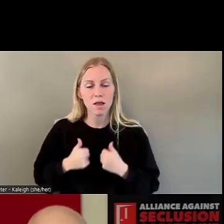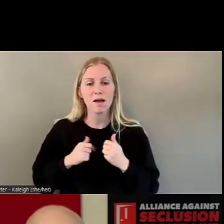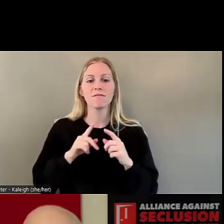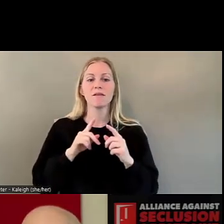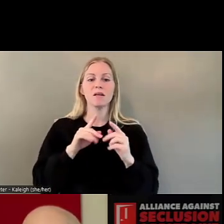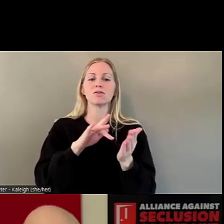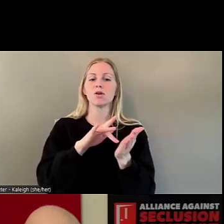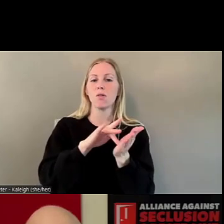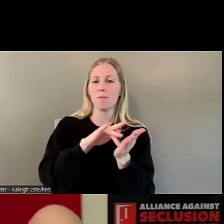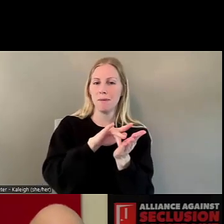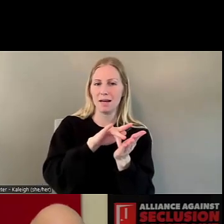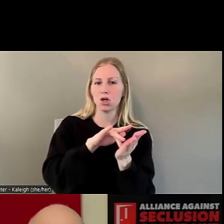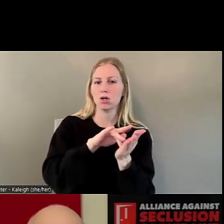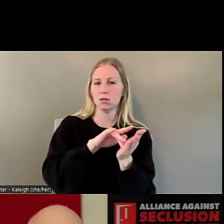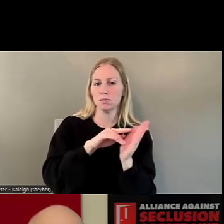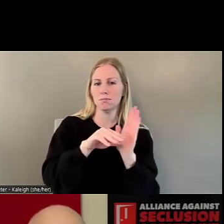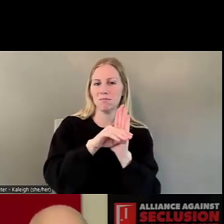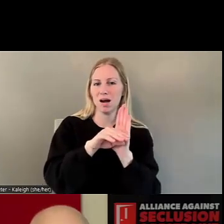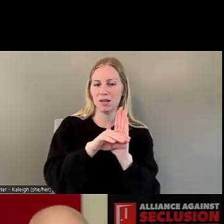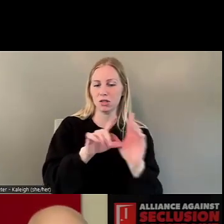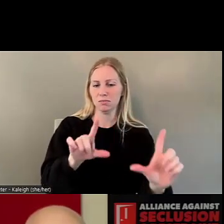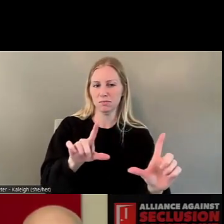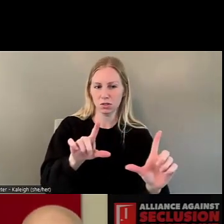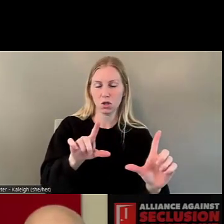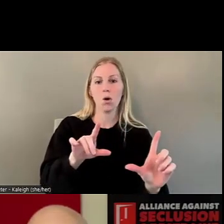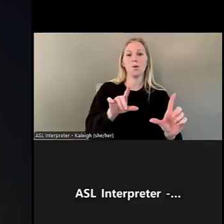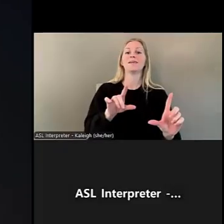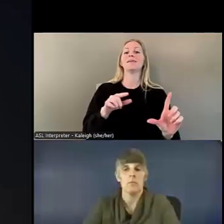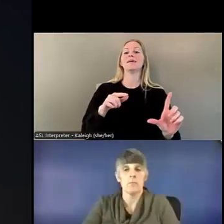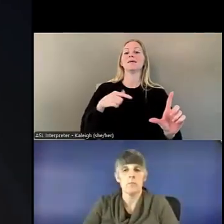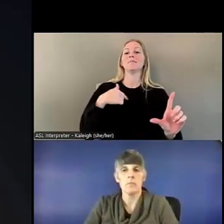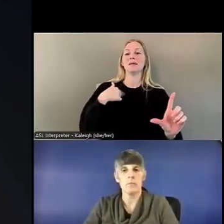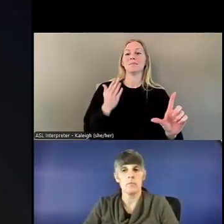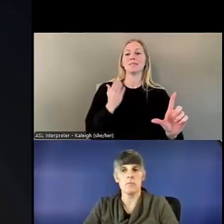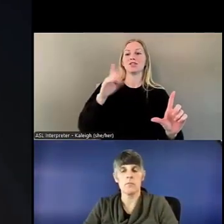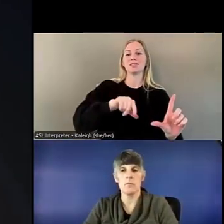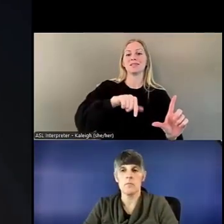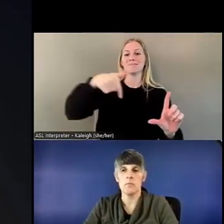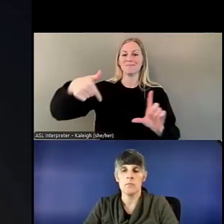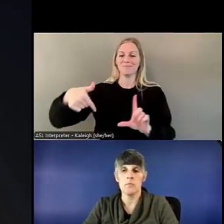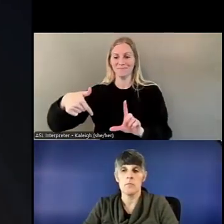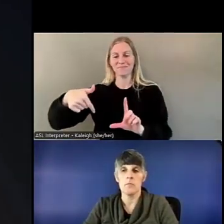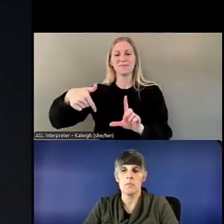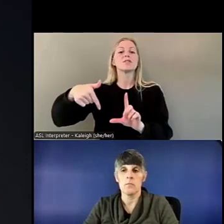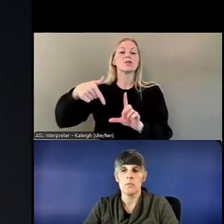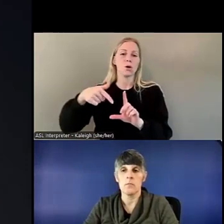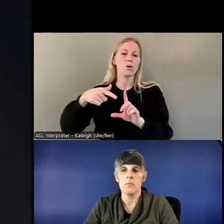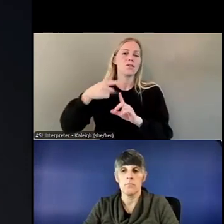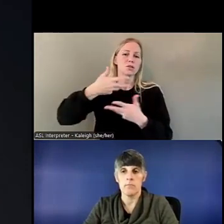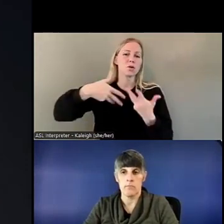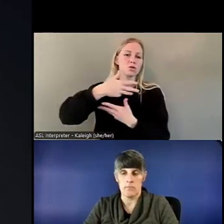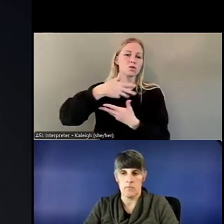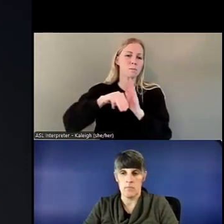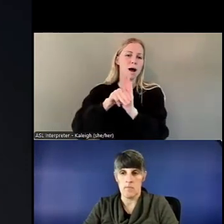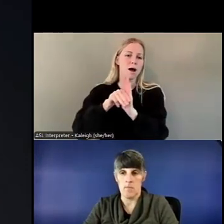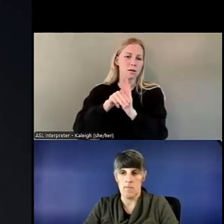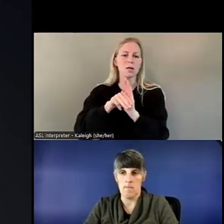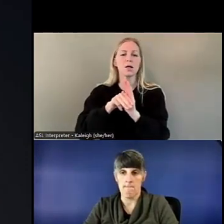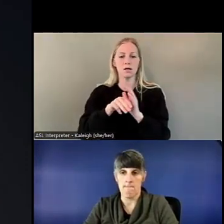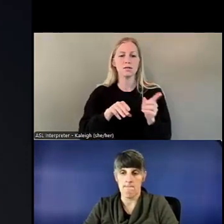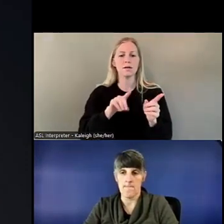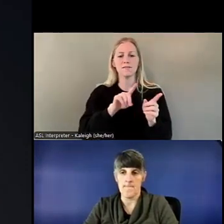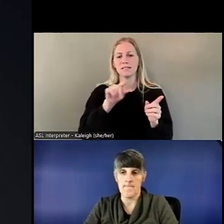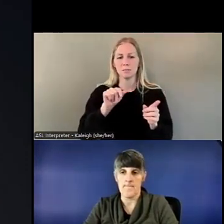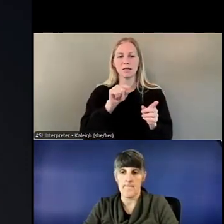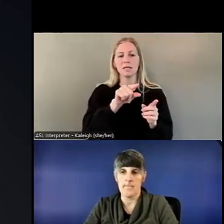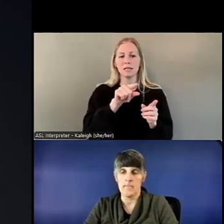at disability. And this is all, again, about knowledge. The social model of disability is a construct that really came to the life through